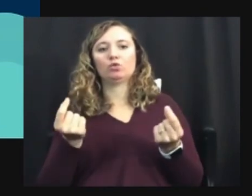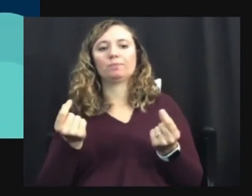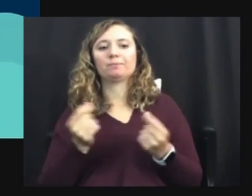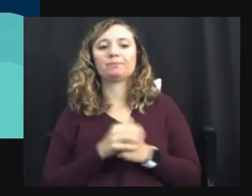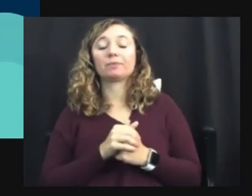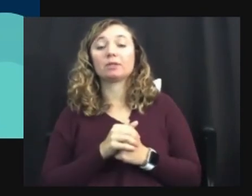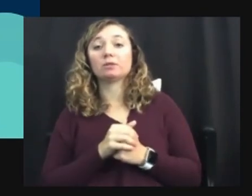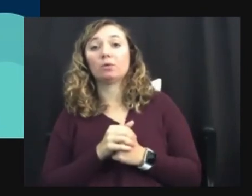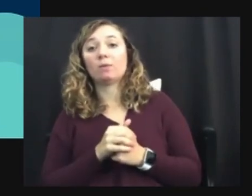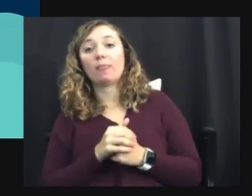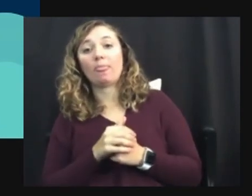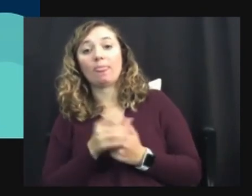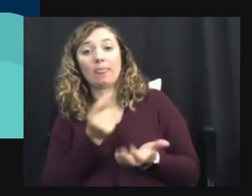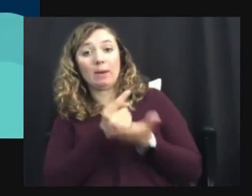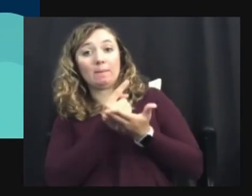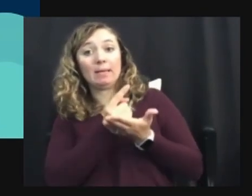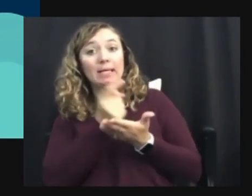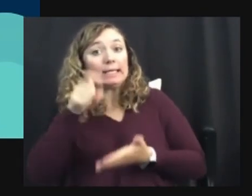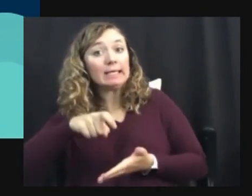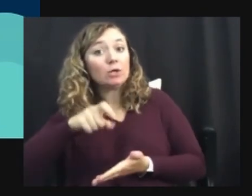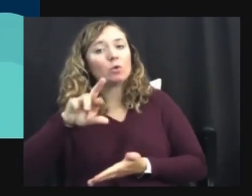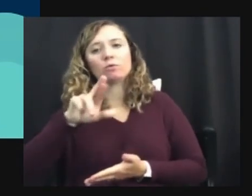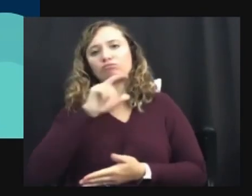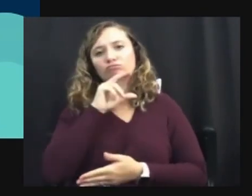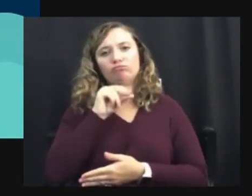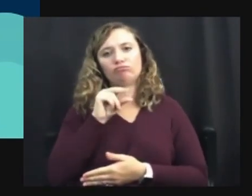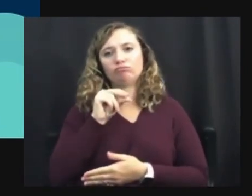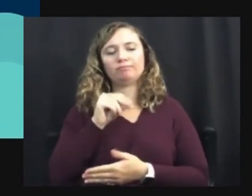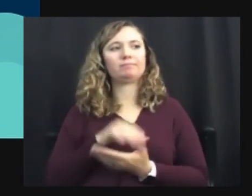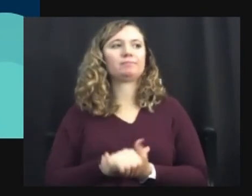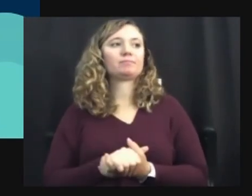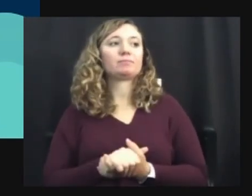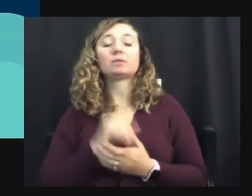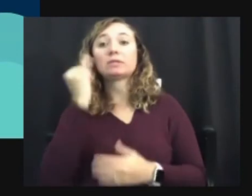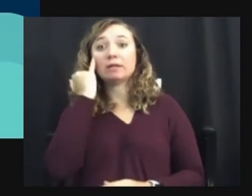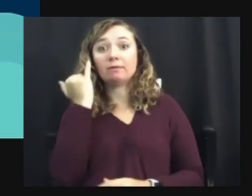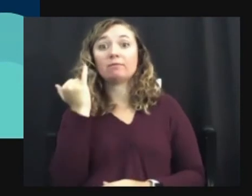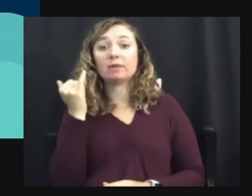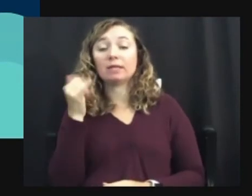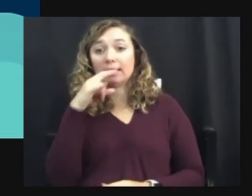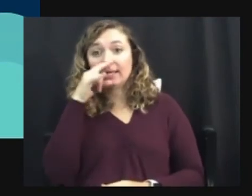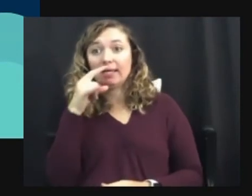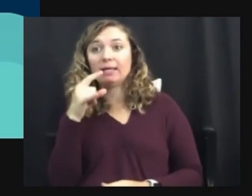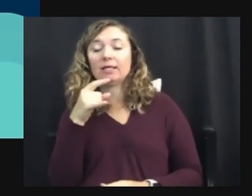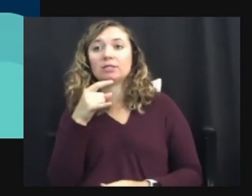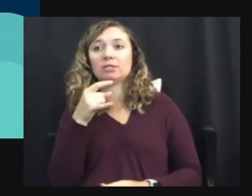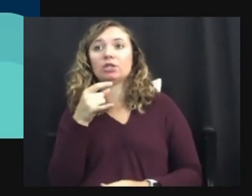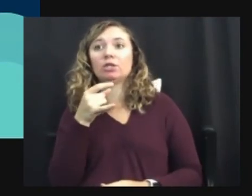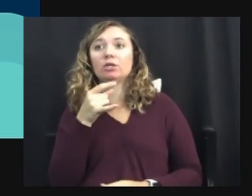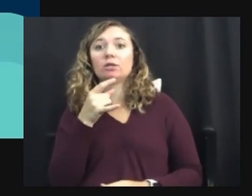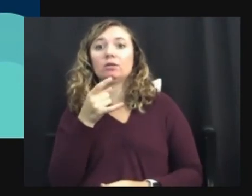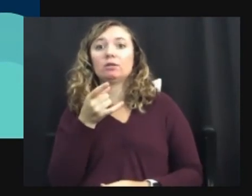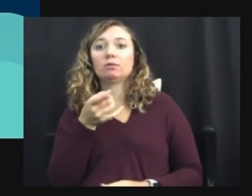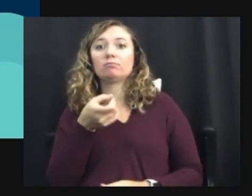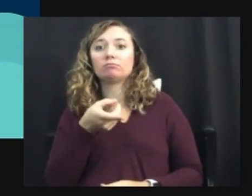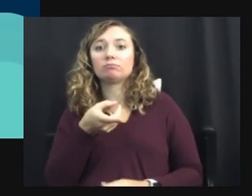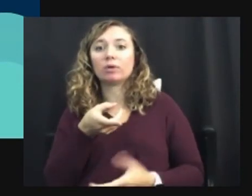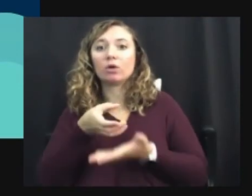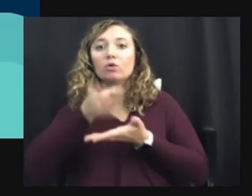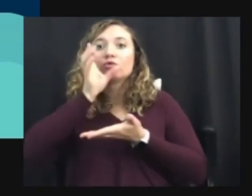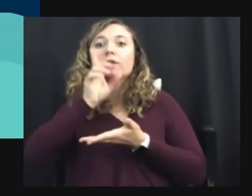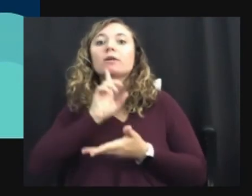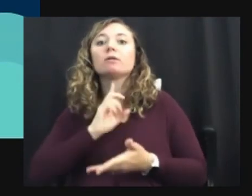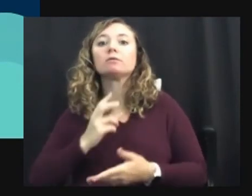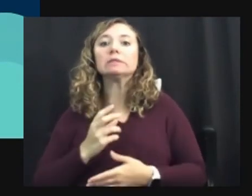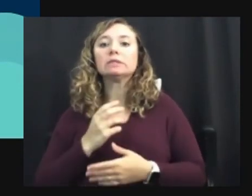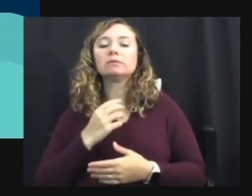no. If a child is frequently choking on foods, drinks, or even their own saliva, then they need